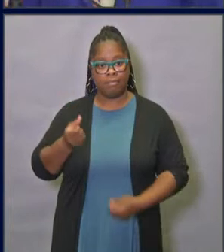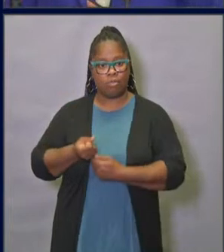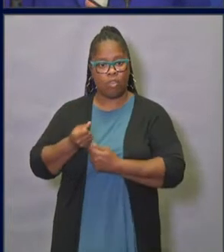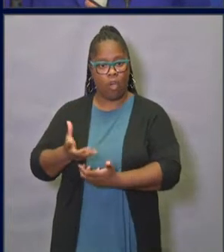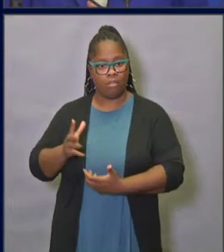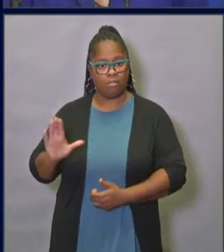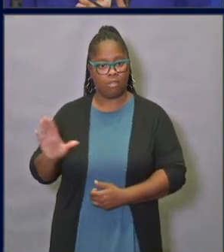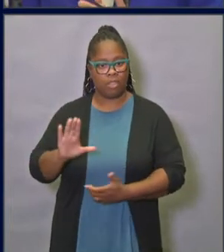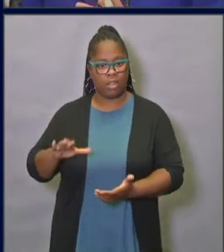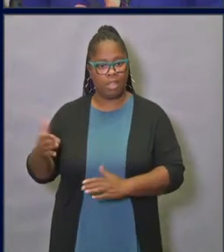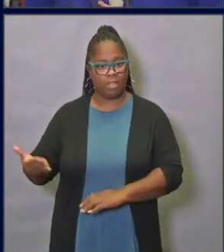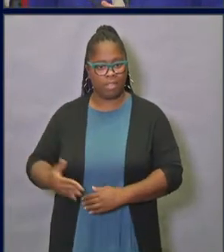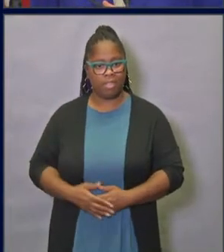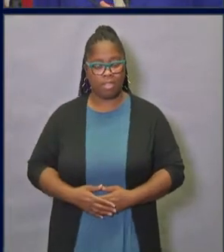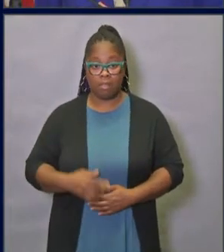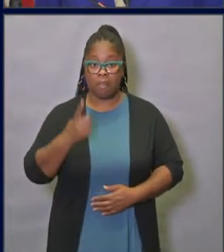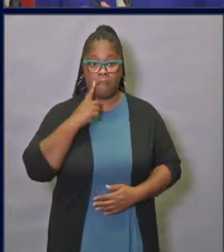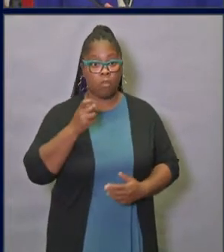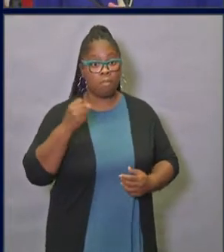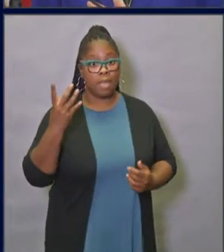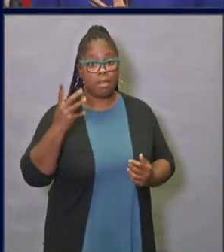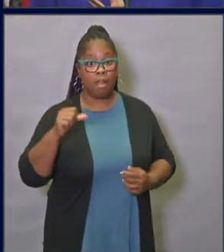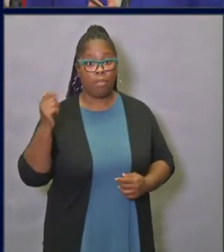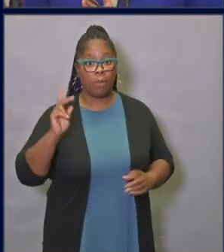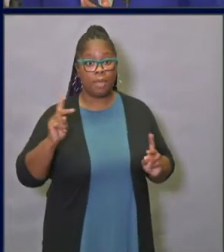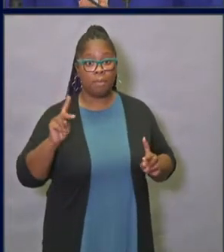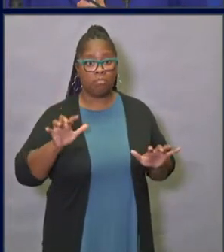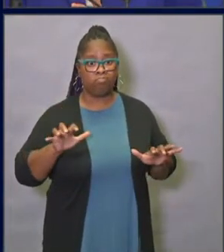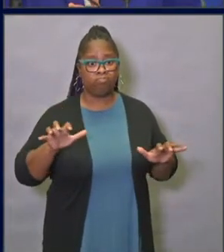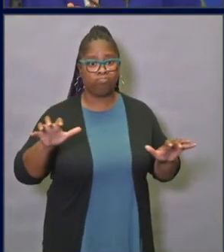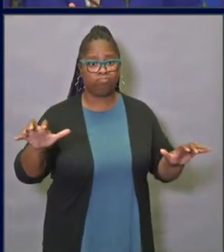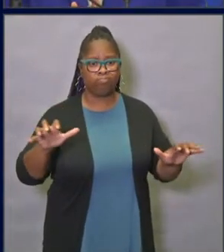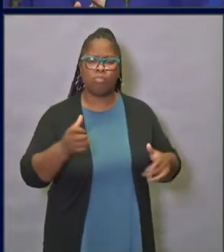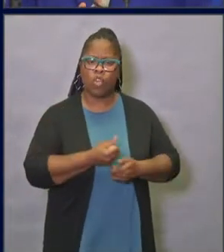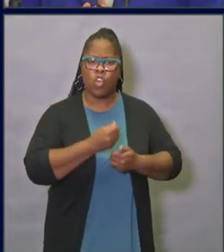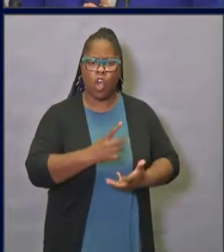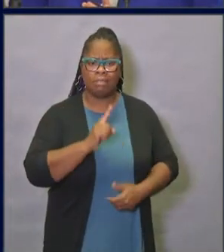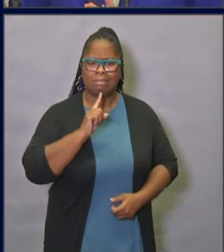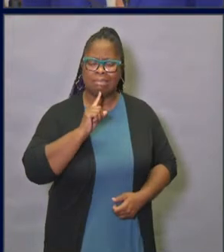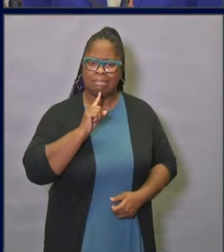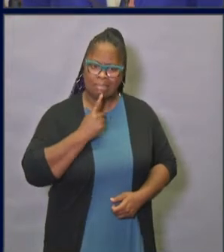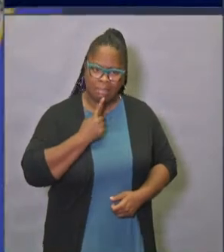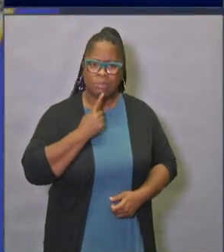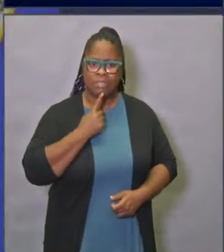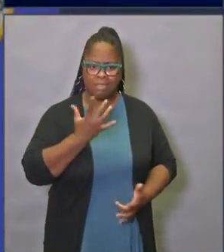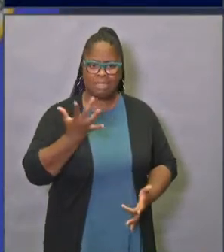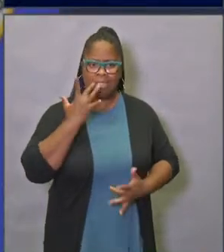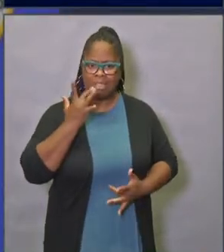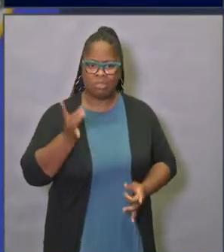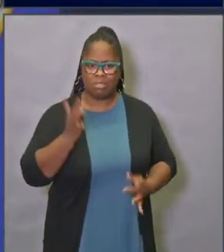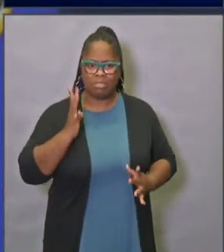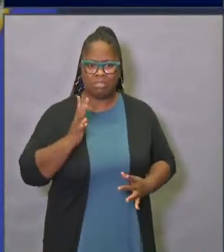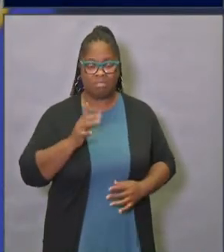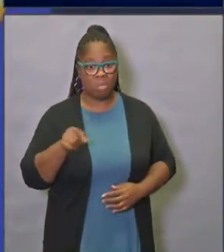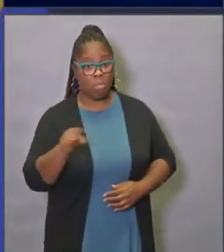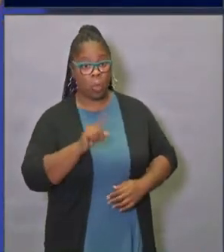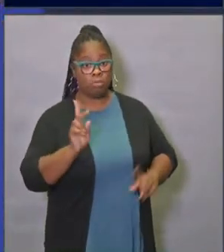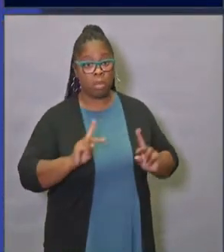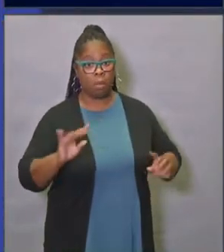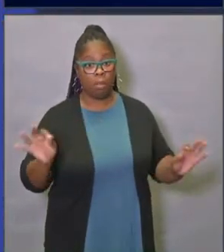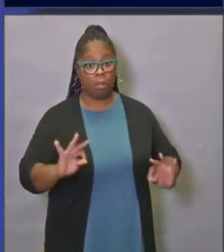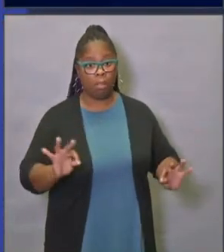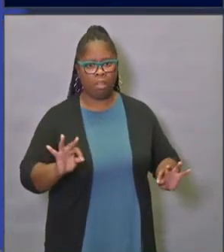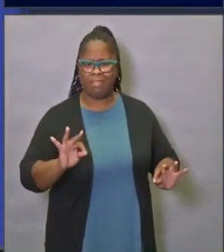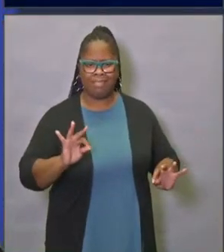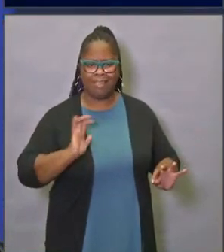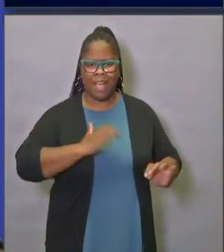so many others, tens of thousands, it resulted in serious illness. All these people, they're our friends, our neighbors,